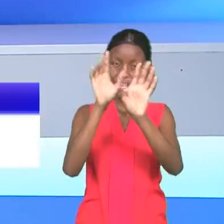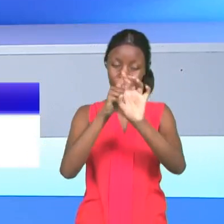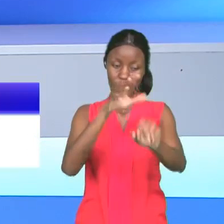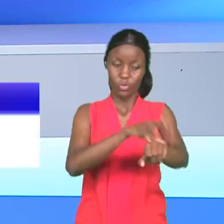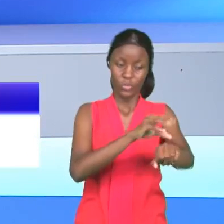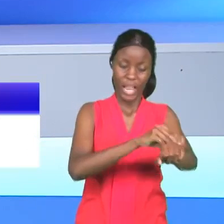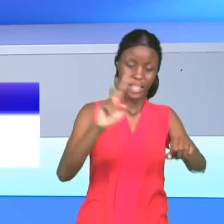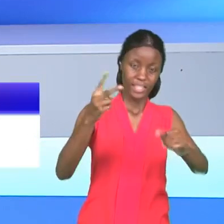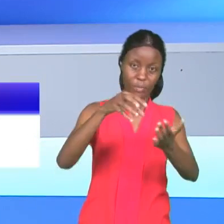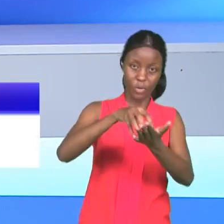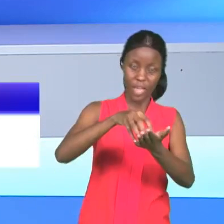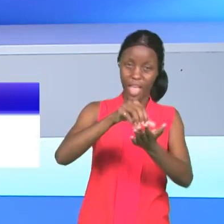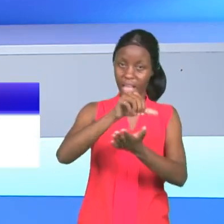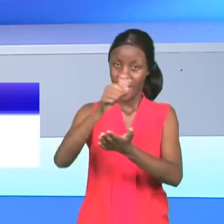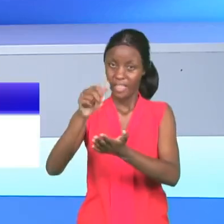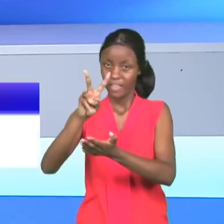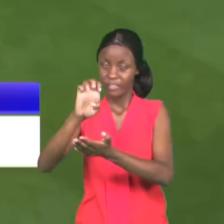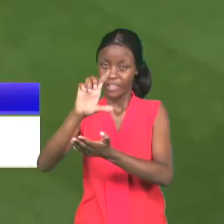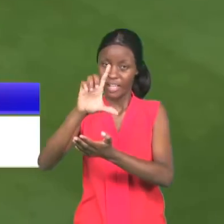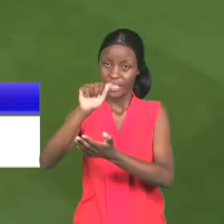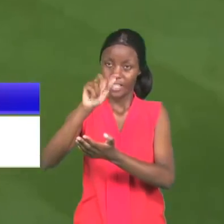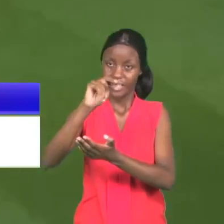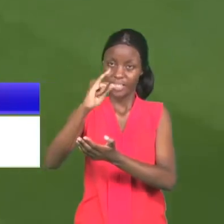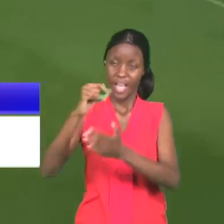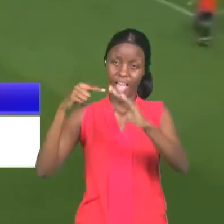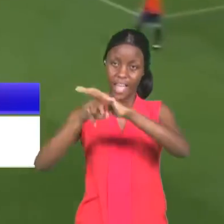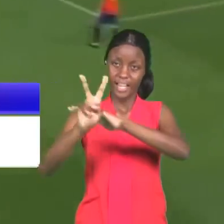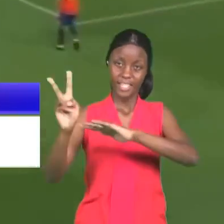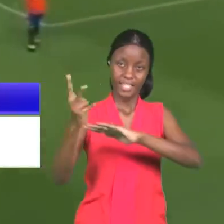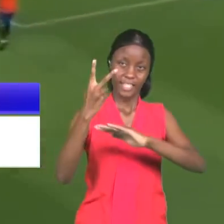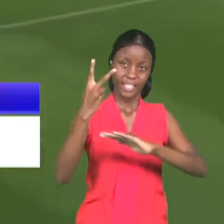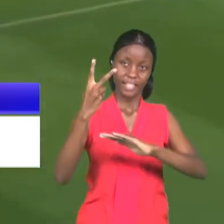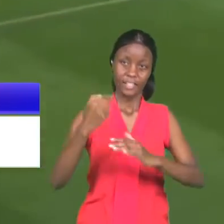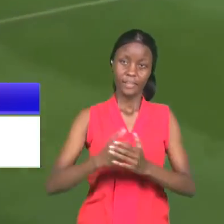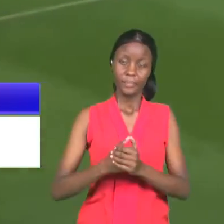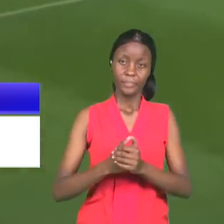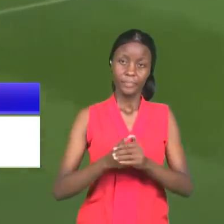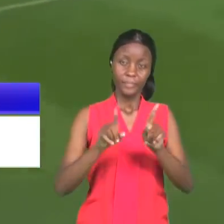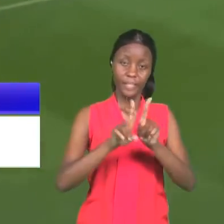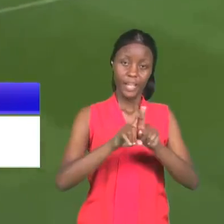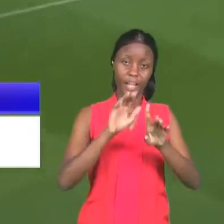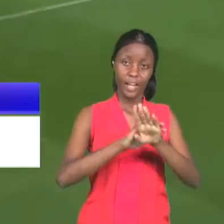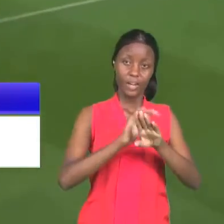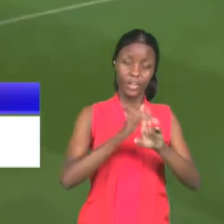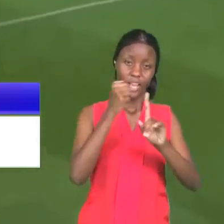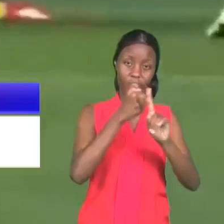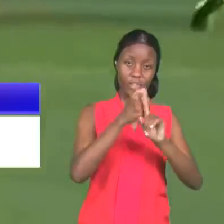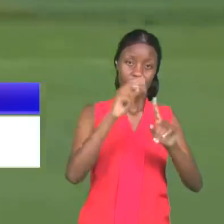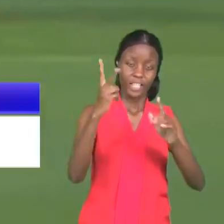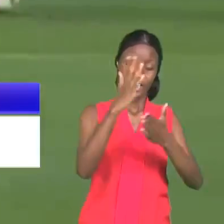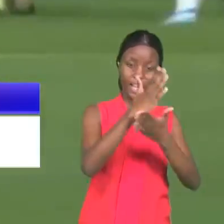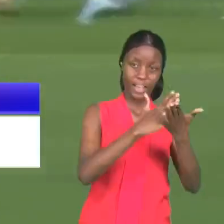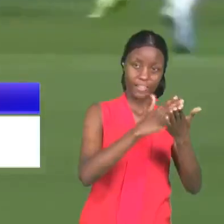place. Valencia's Rodrigo scored twice for Spain, tapping home before curling a deflected effort in the second half, with